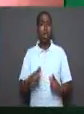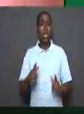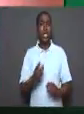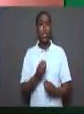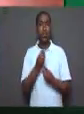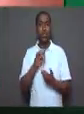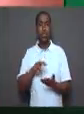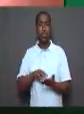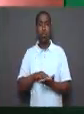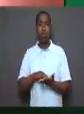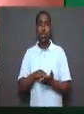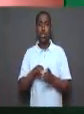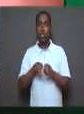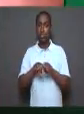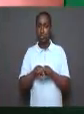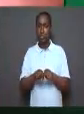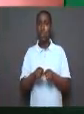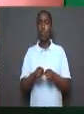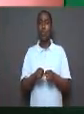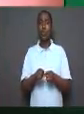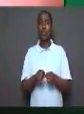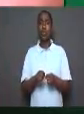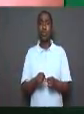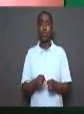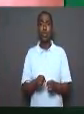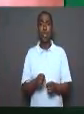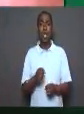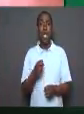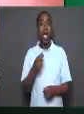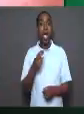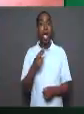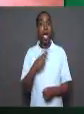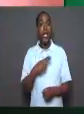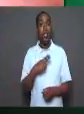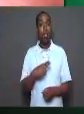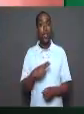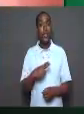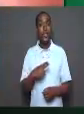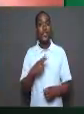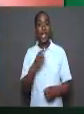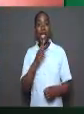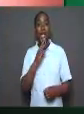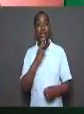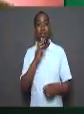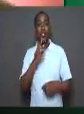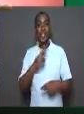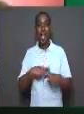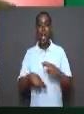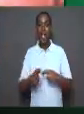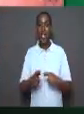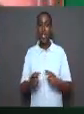molecules are broken down by a hydrolysis reaction into